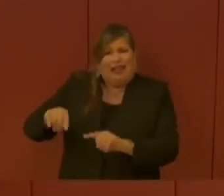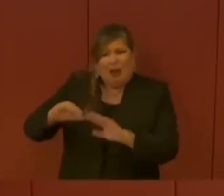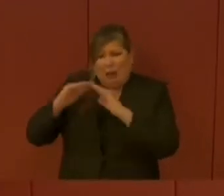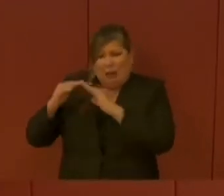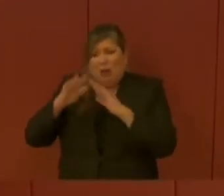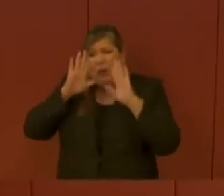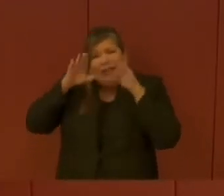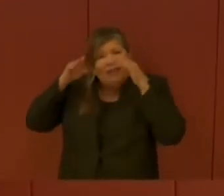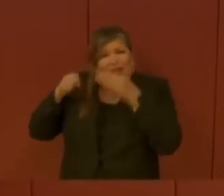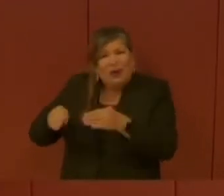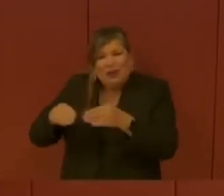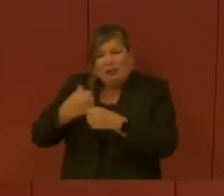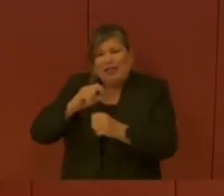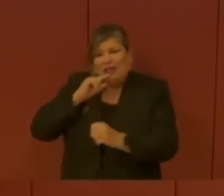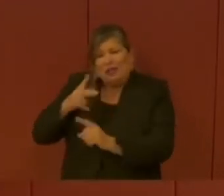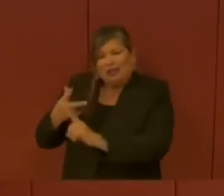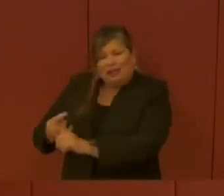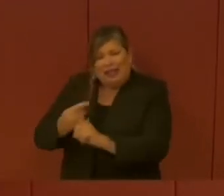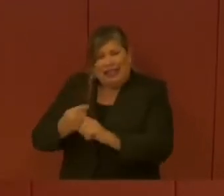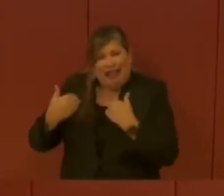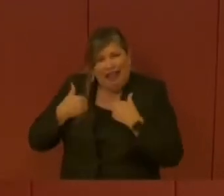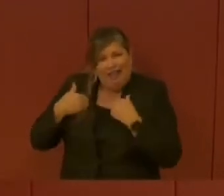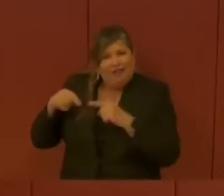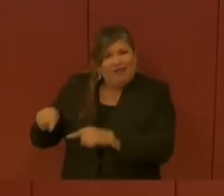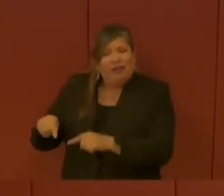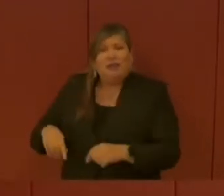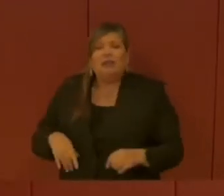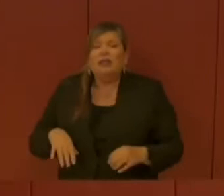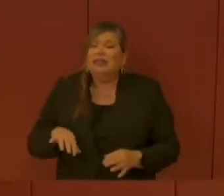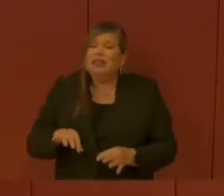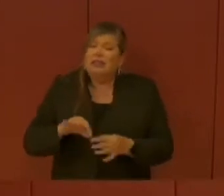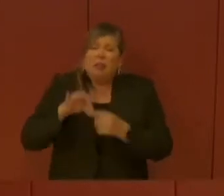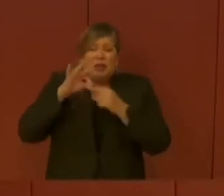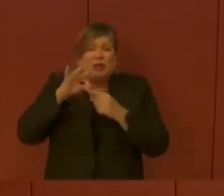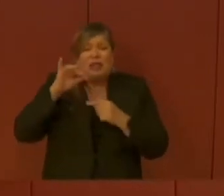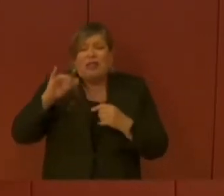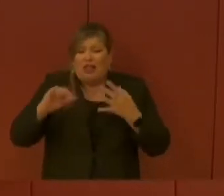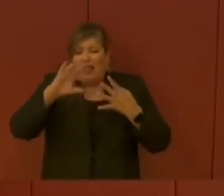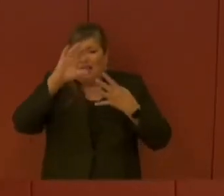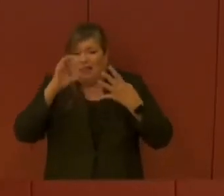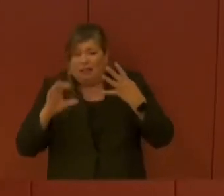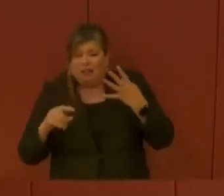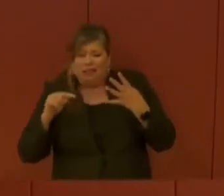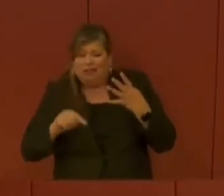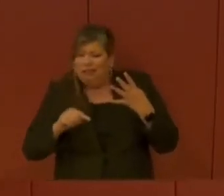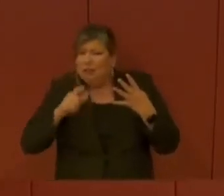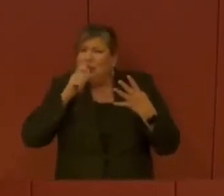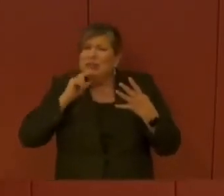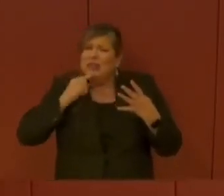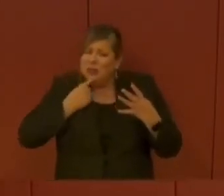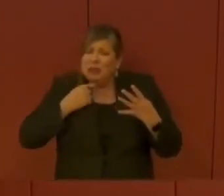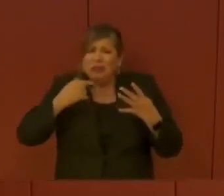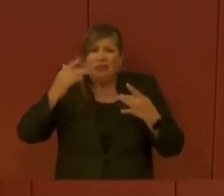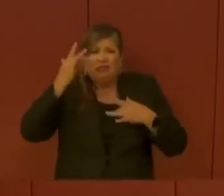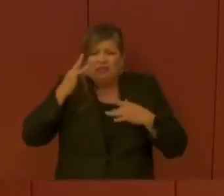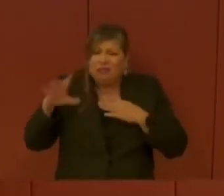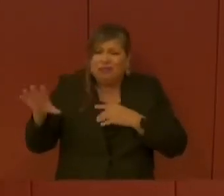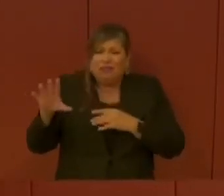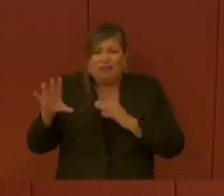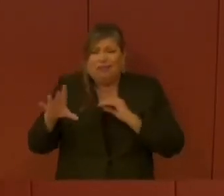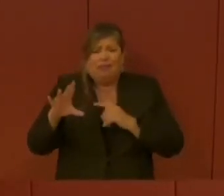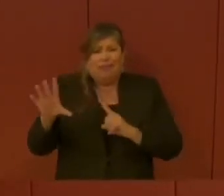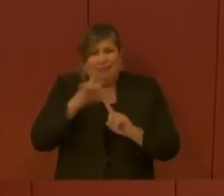on these communities, particularly the lowest quartile in the Healthy Place Index, to provide